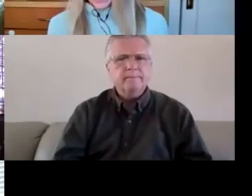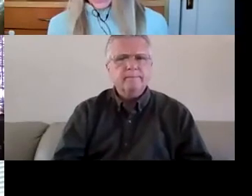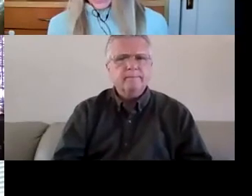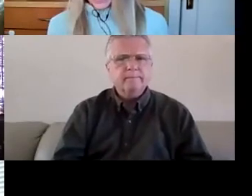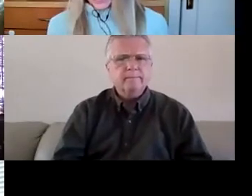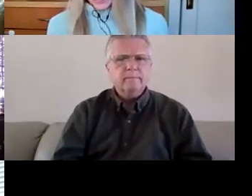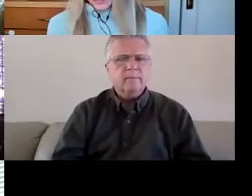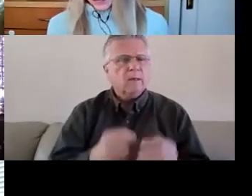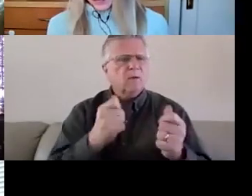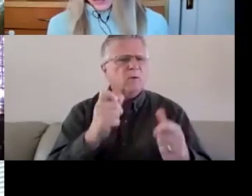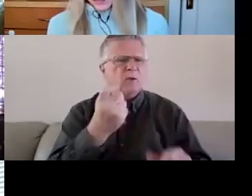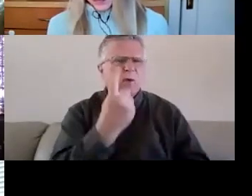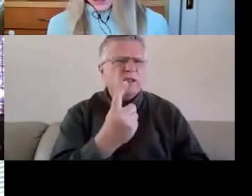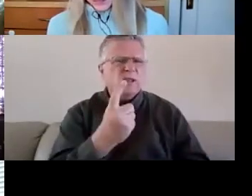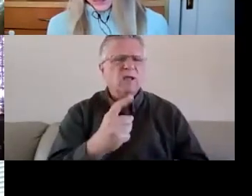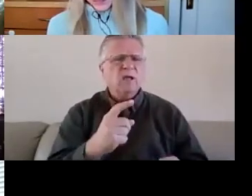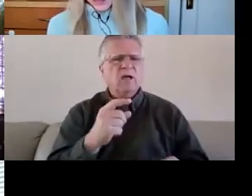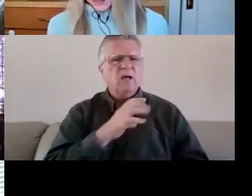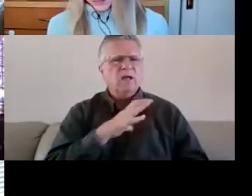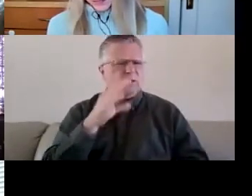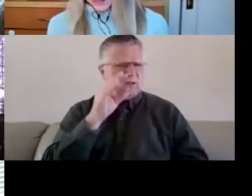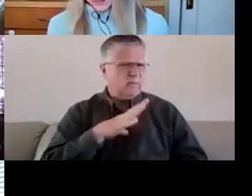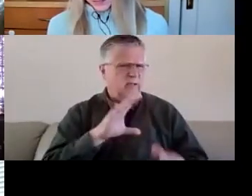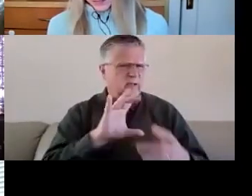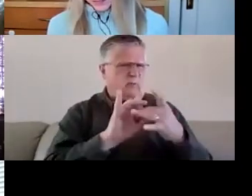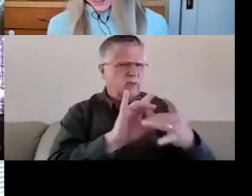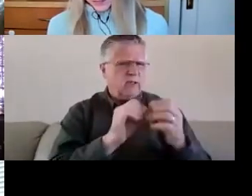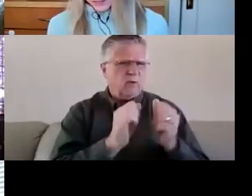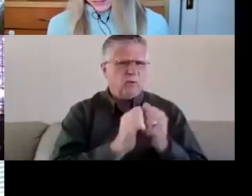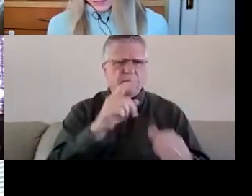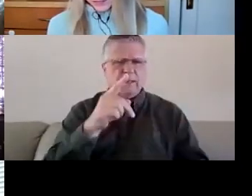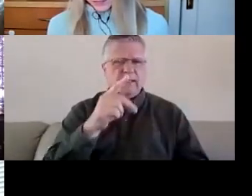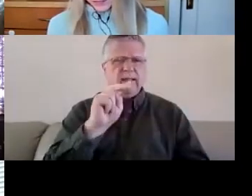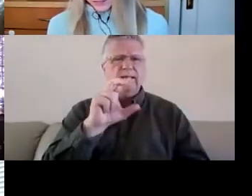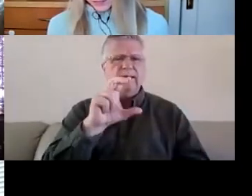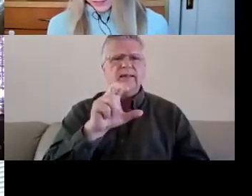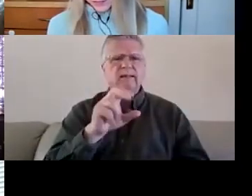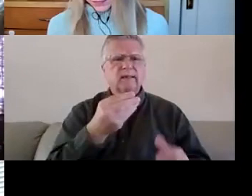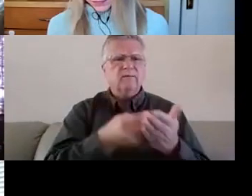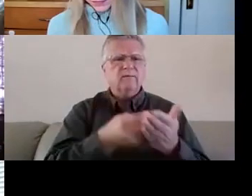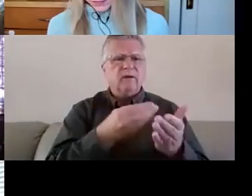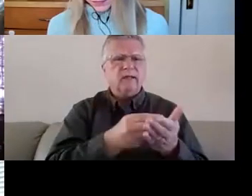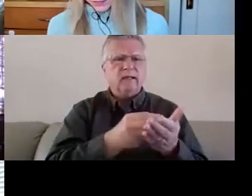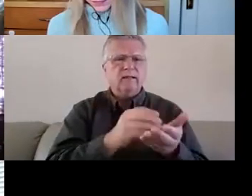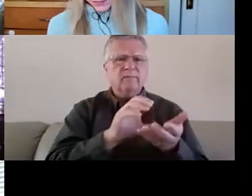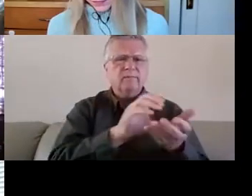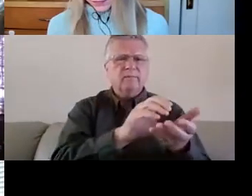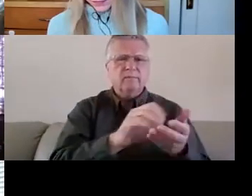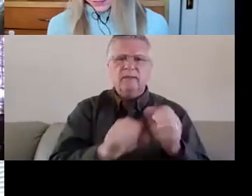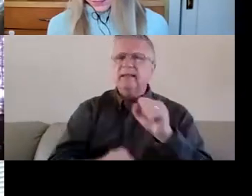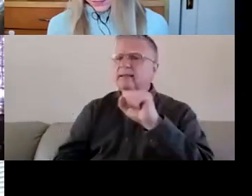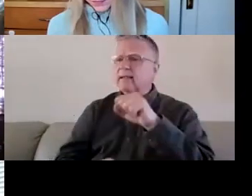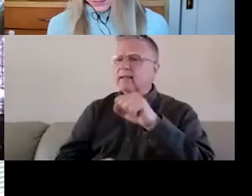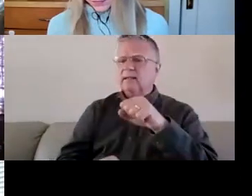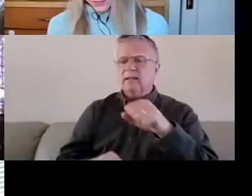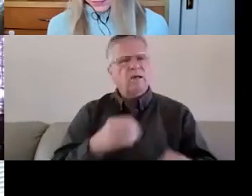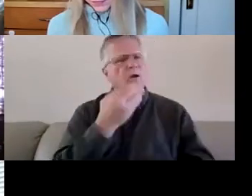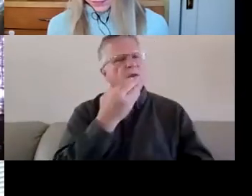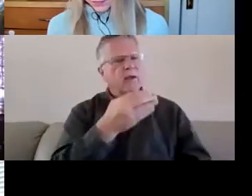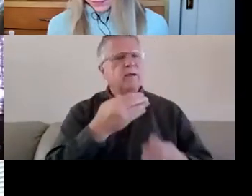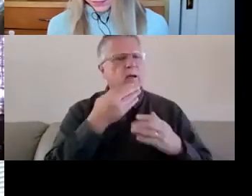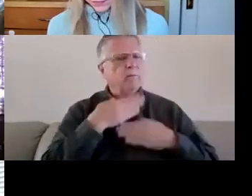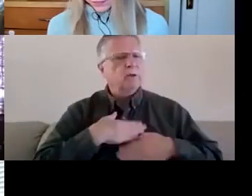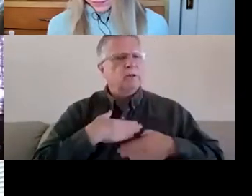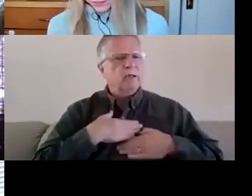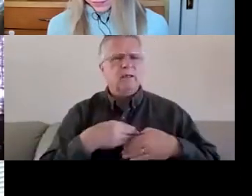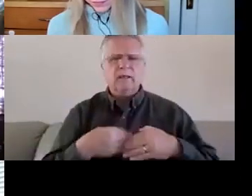Quick question. Councilman, is this the one related to the PNC funding? Yes. Yeah, thank you. Appreciate it. Thank you.